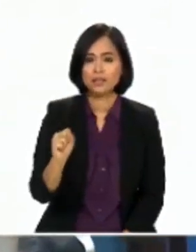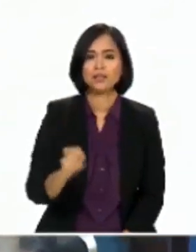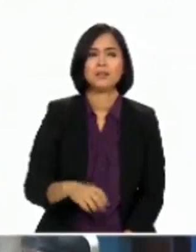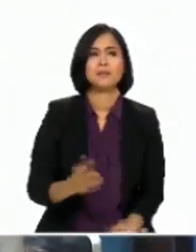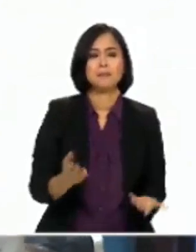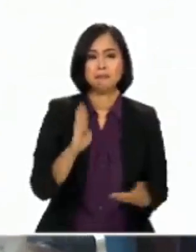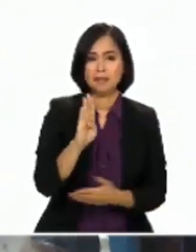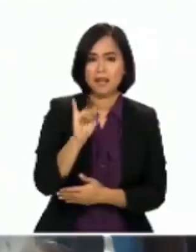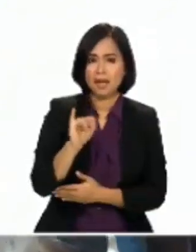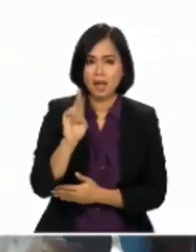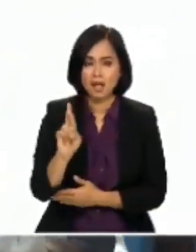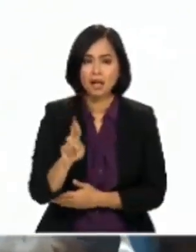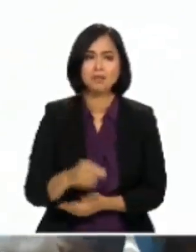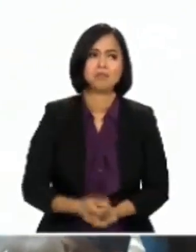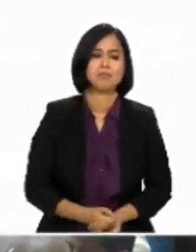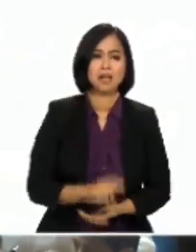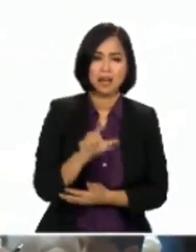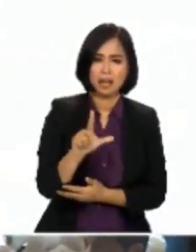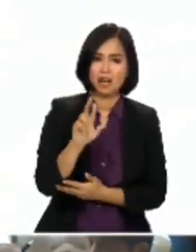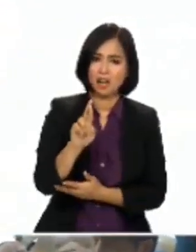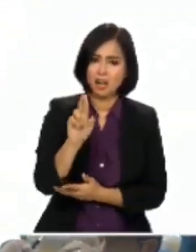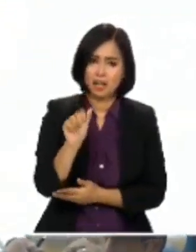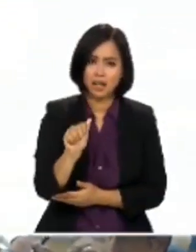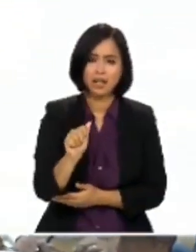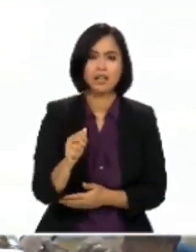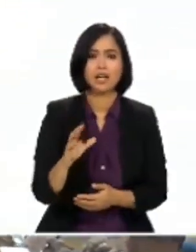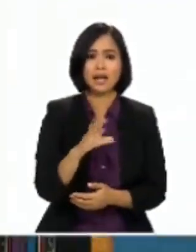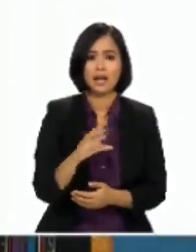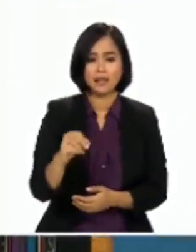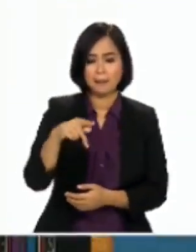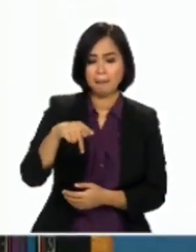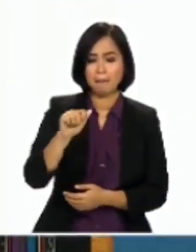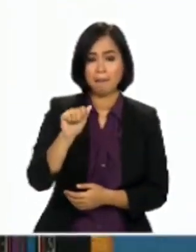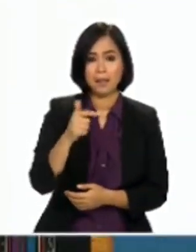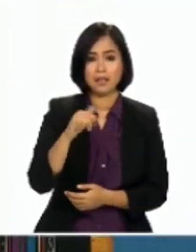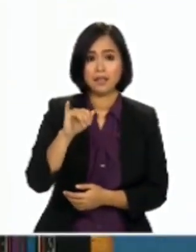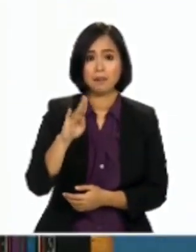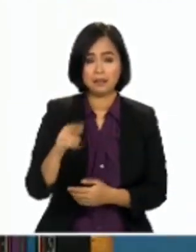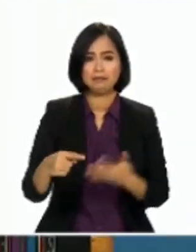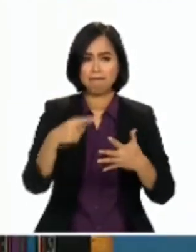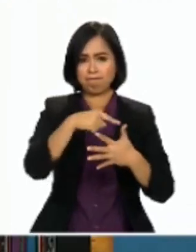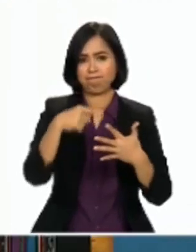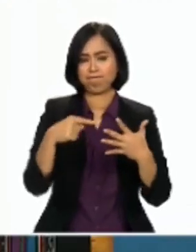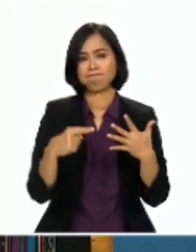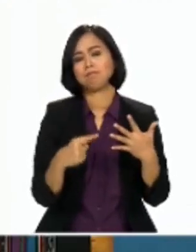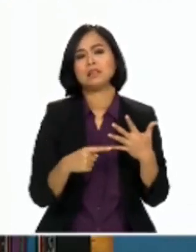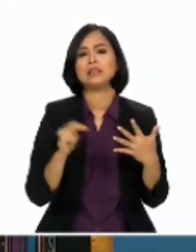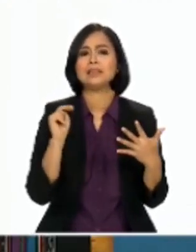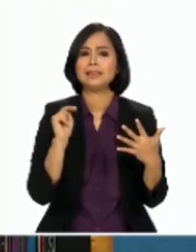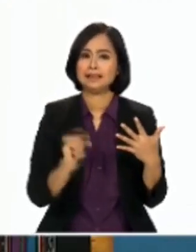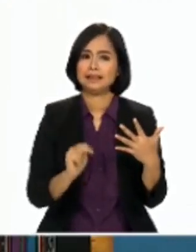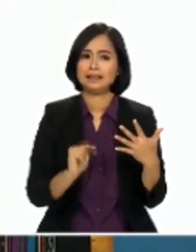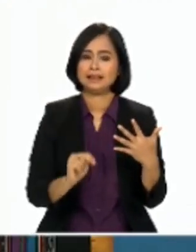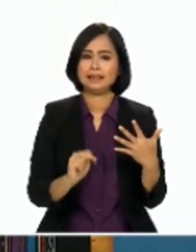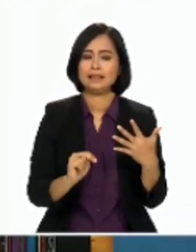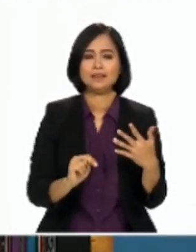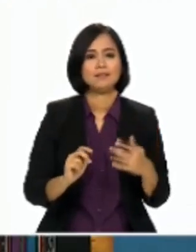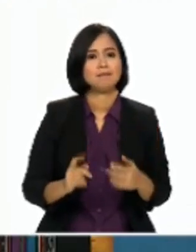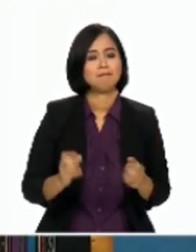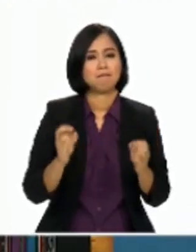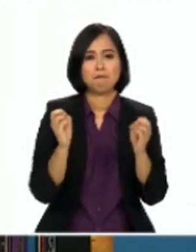BIR LRA and Pag-ibig are the top five agencies that need to